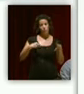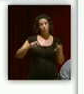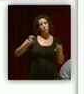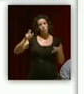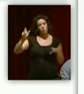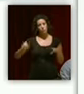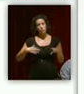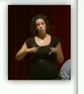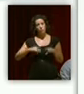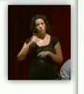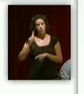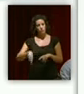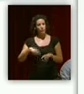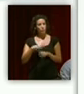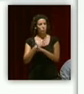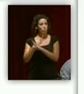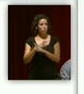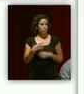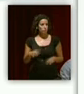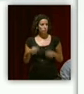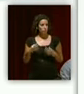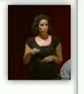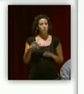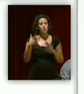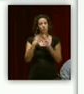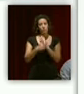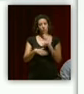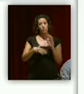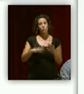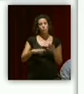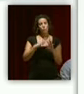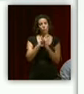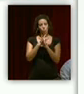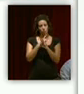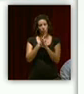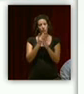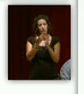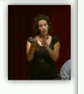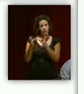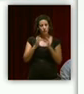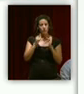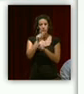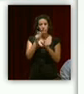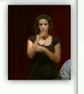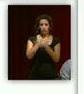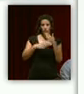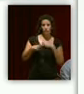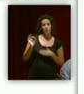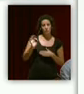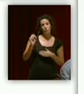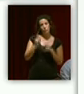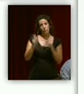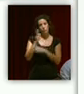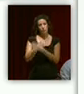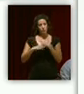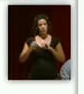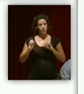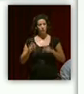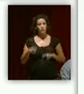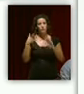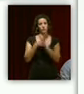another. One person could use the same game device to interact. So it enables us